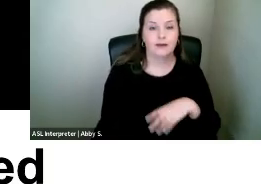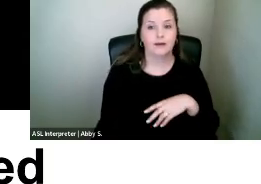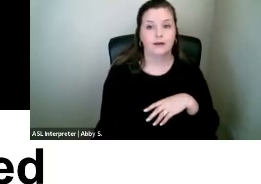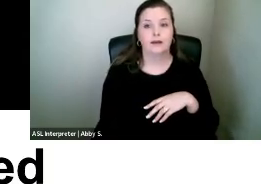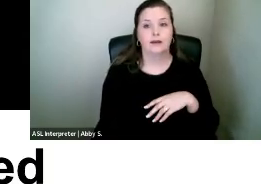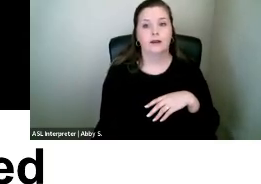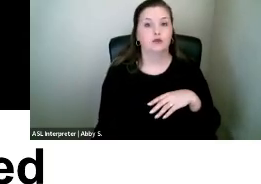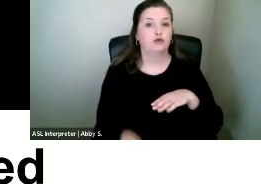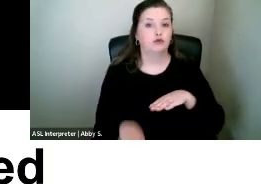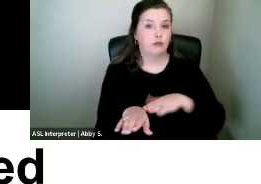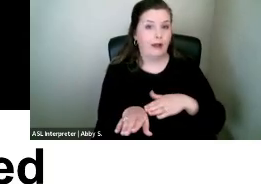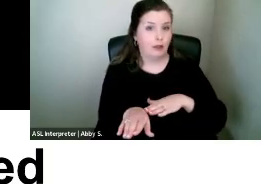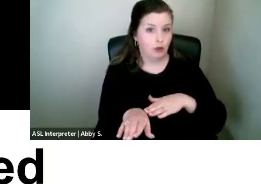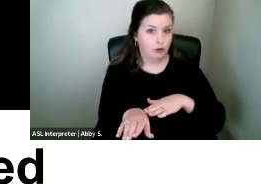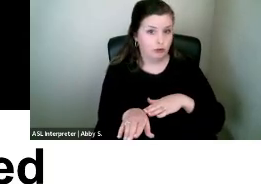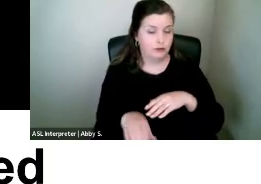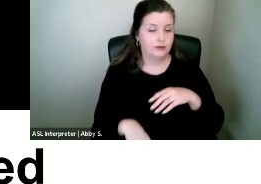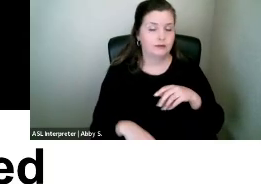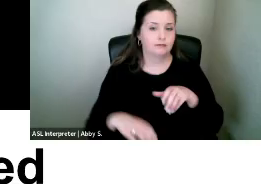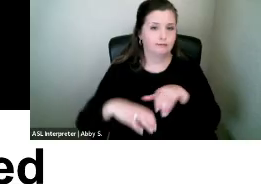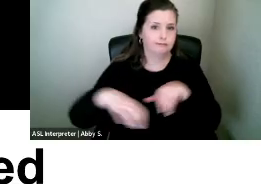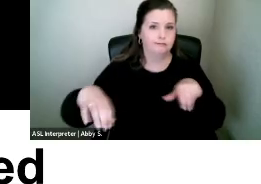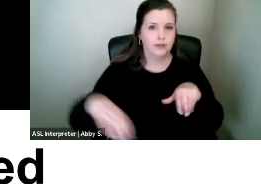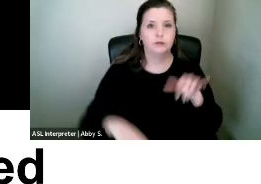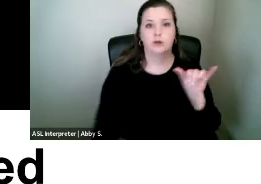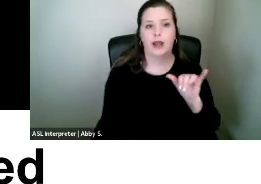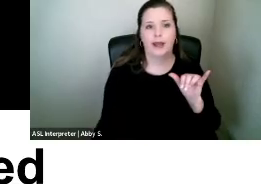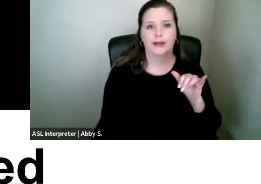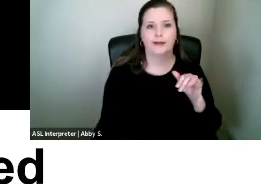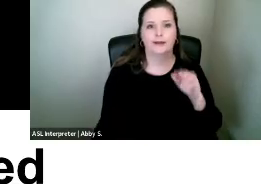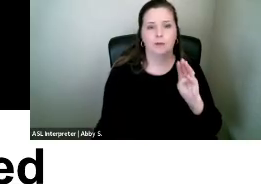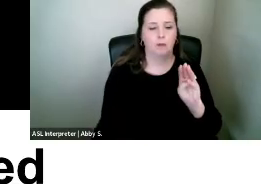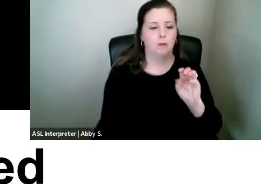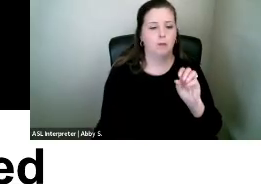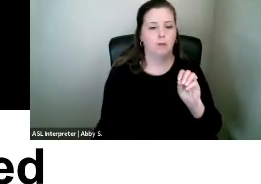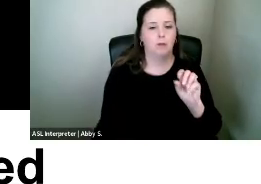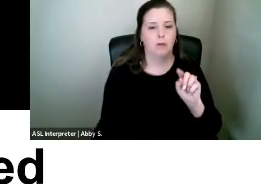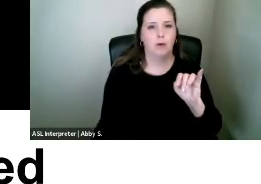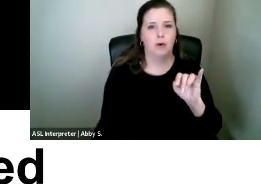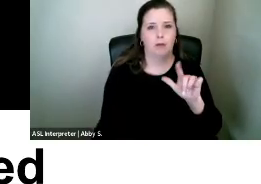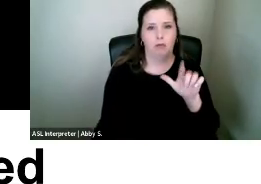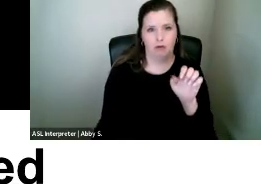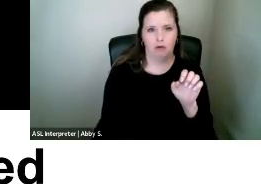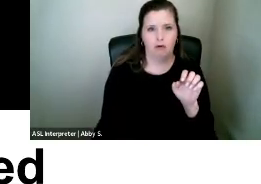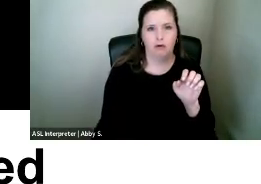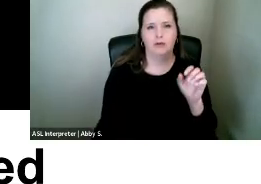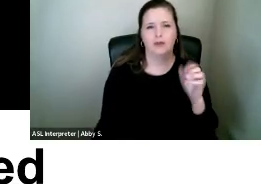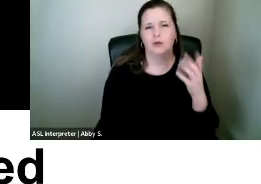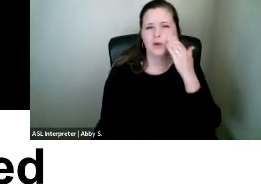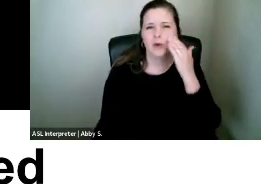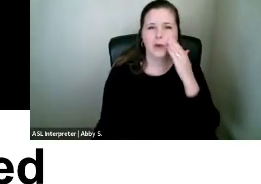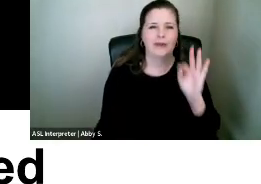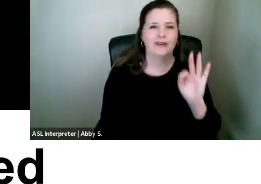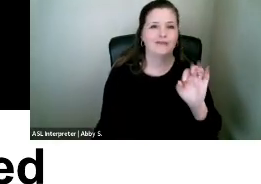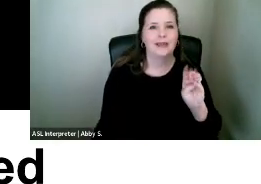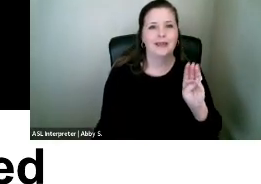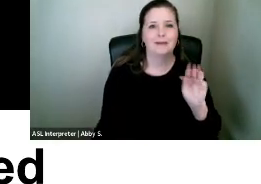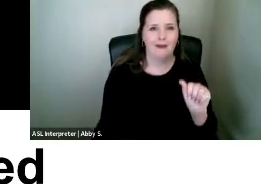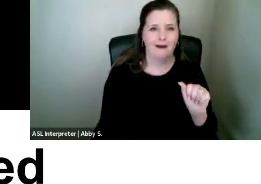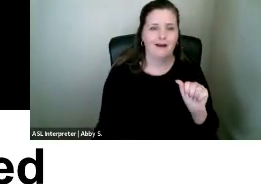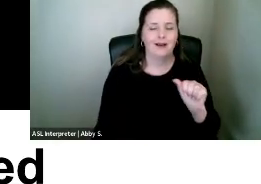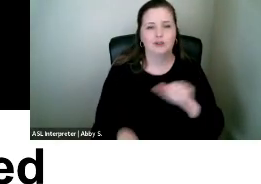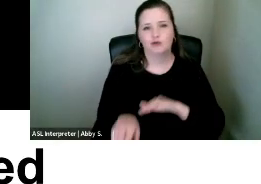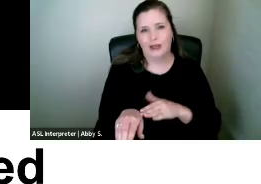trailers. So it may look like those portable RV units that FEMA trailers, as they were calling